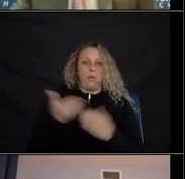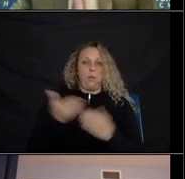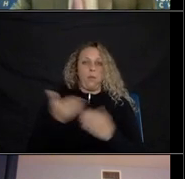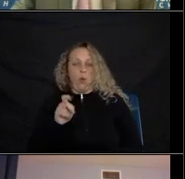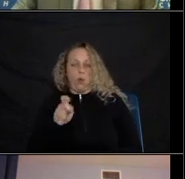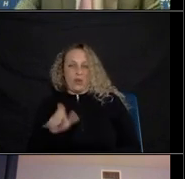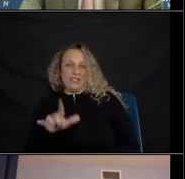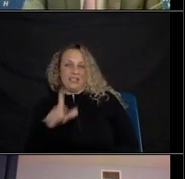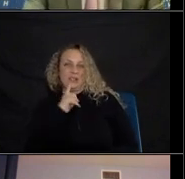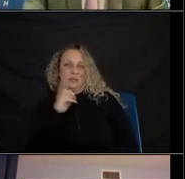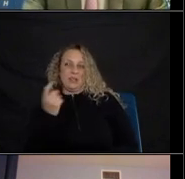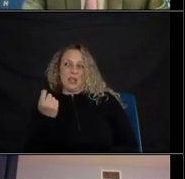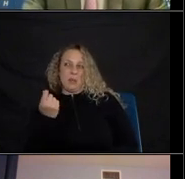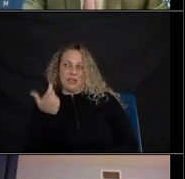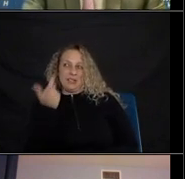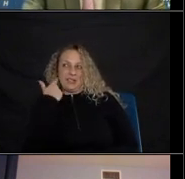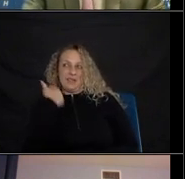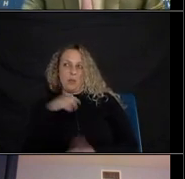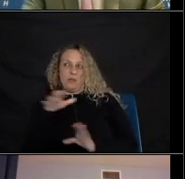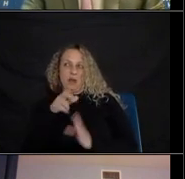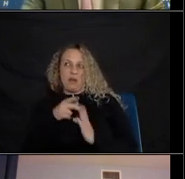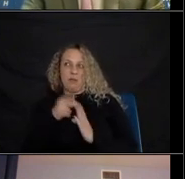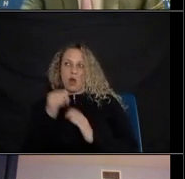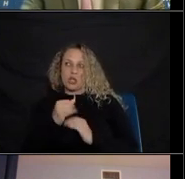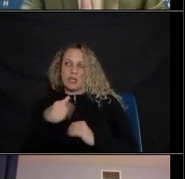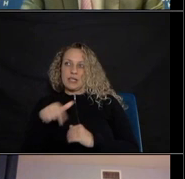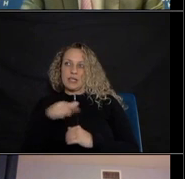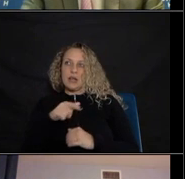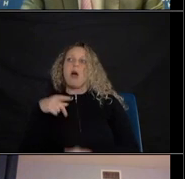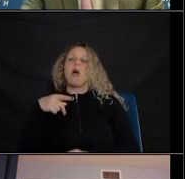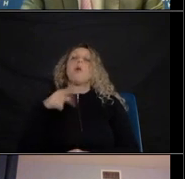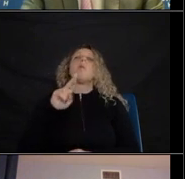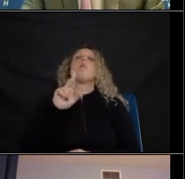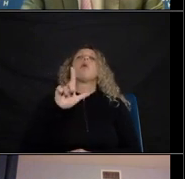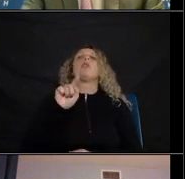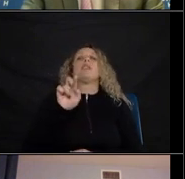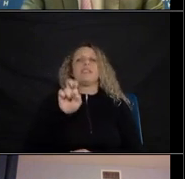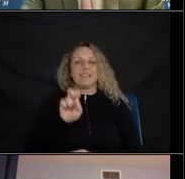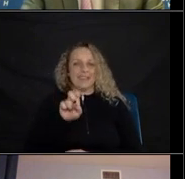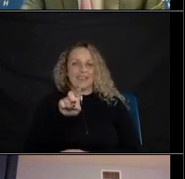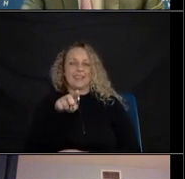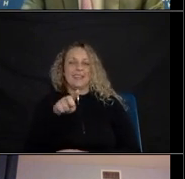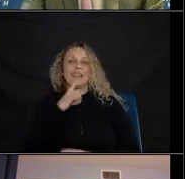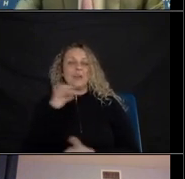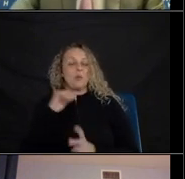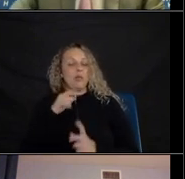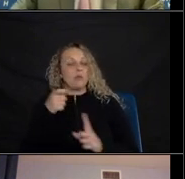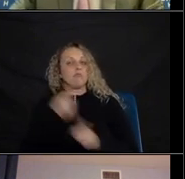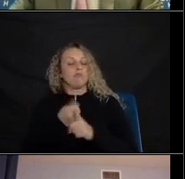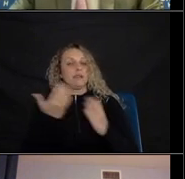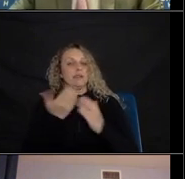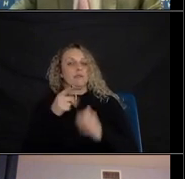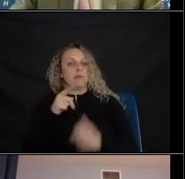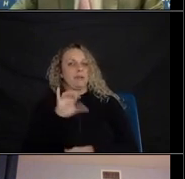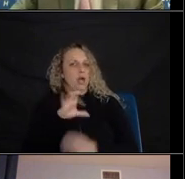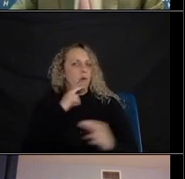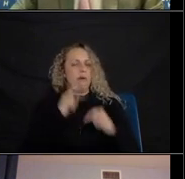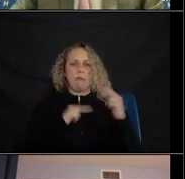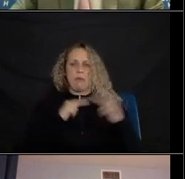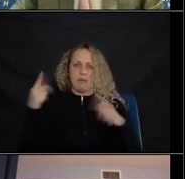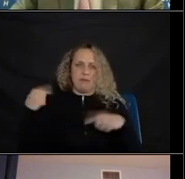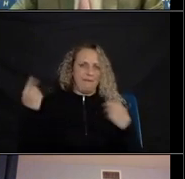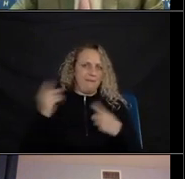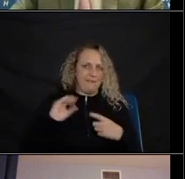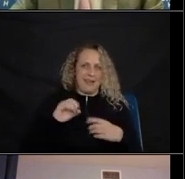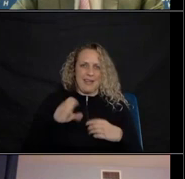It's been a little bit since we've done a project in the city, but obviously have a really, really big presence in Palm Beach County. We've been building here for 50